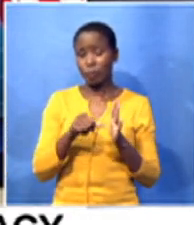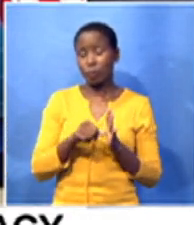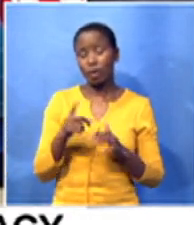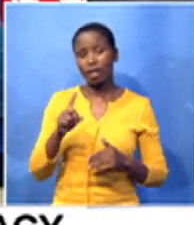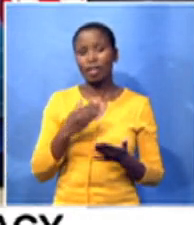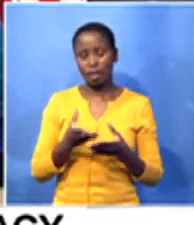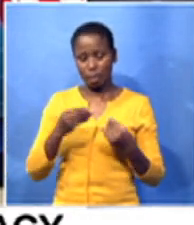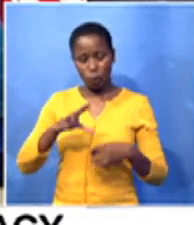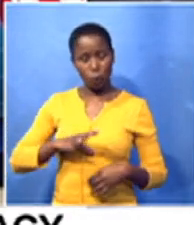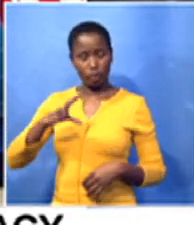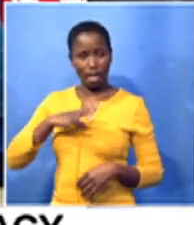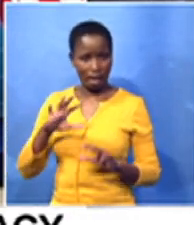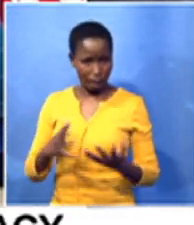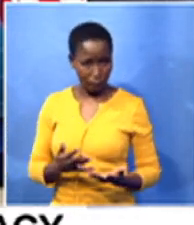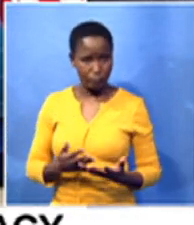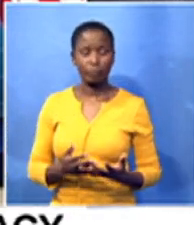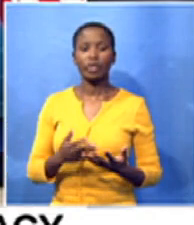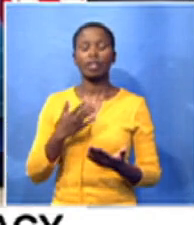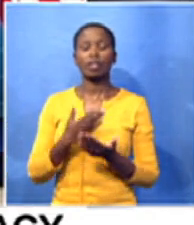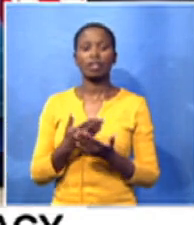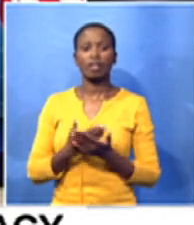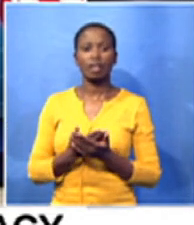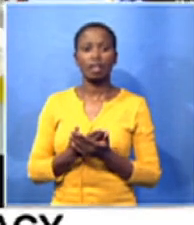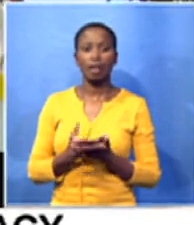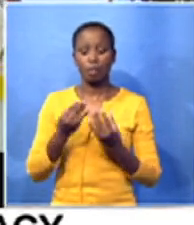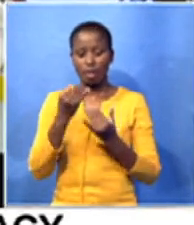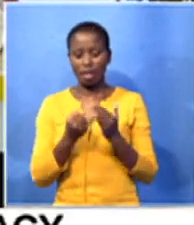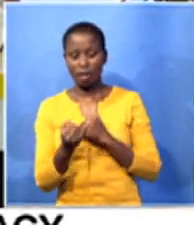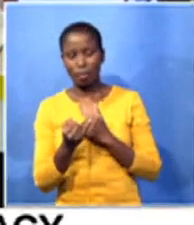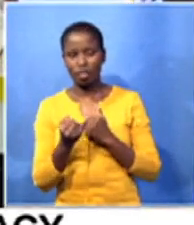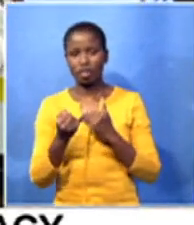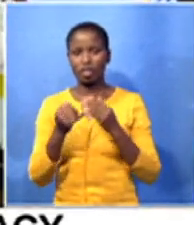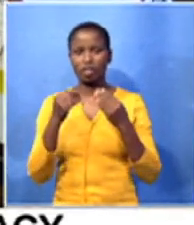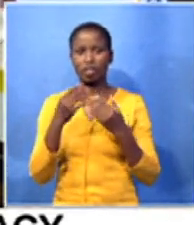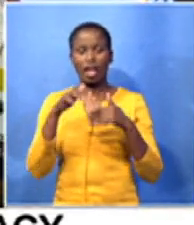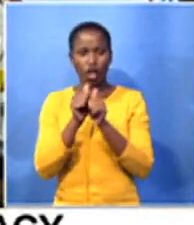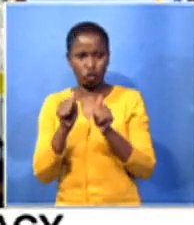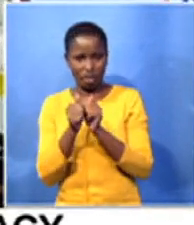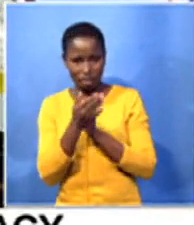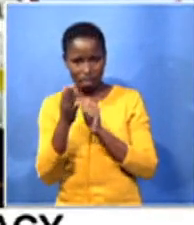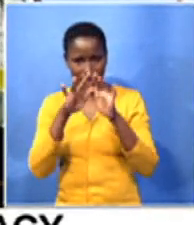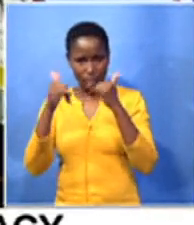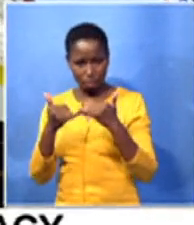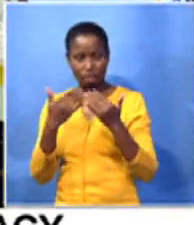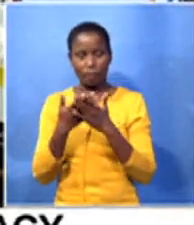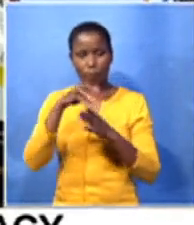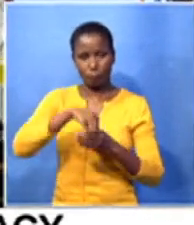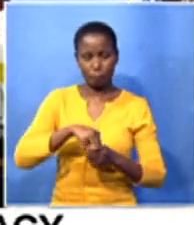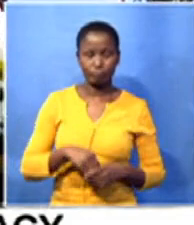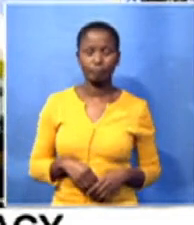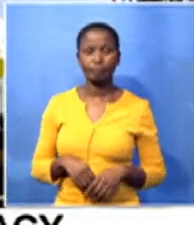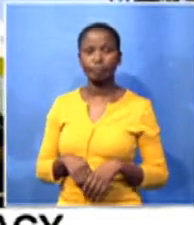confidence in what comes out of our independent scientific agencies. South Africa concluded the sale of